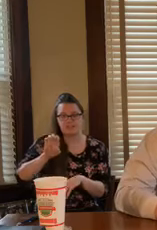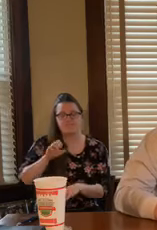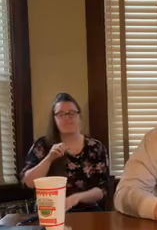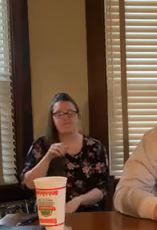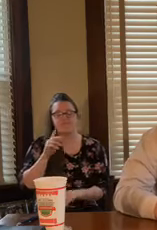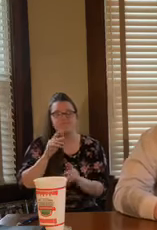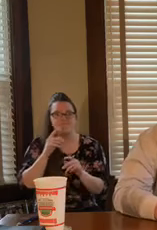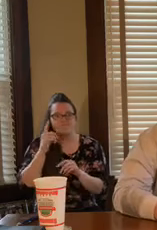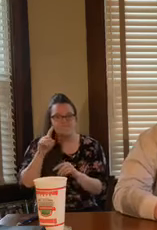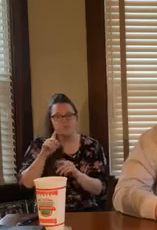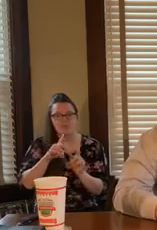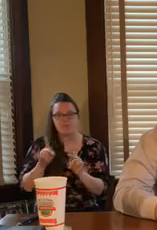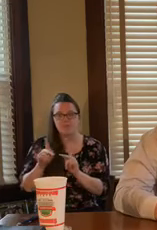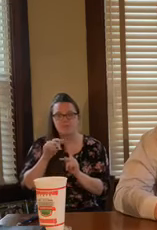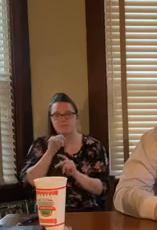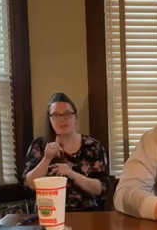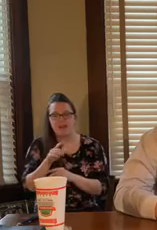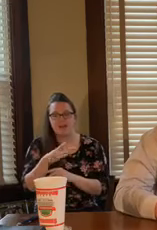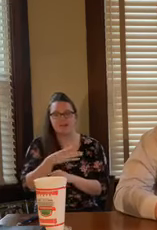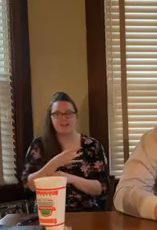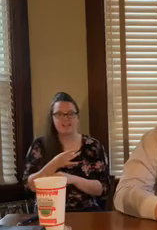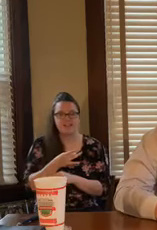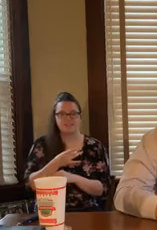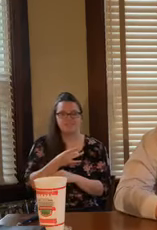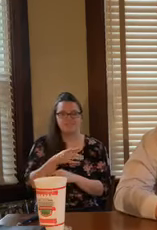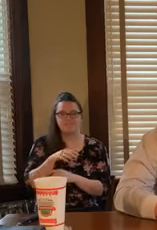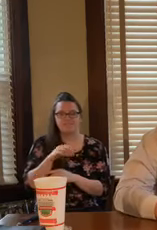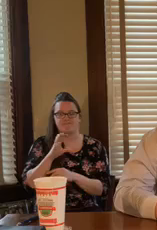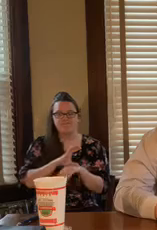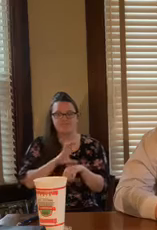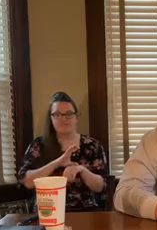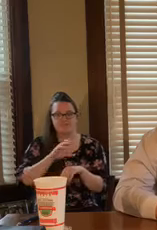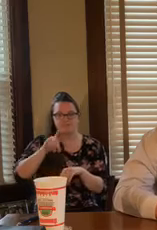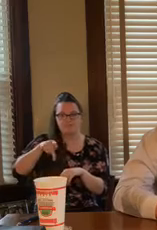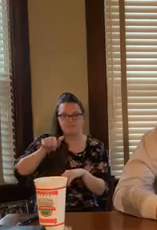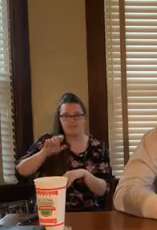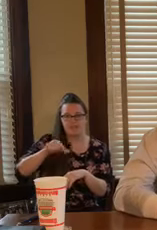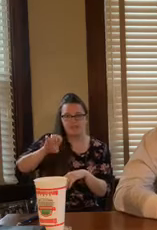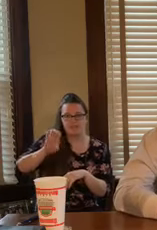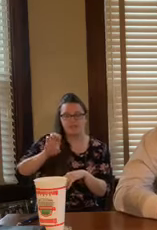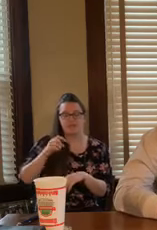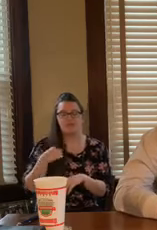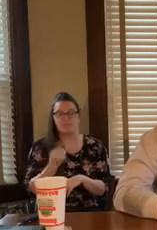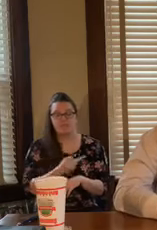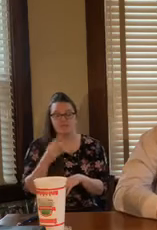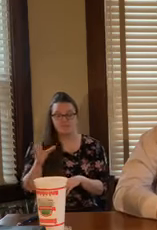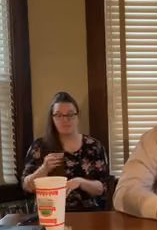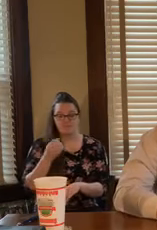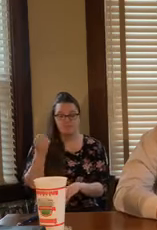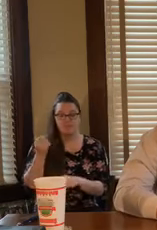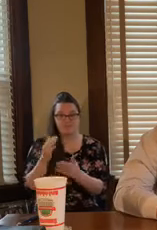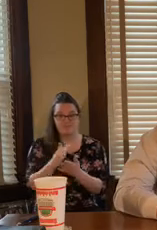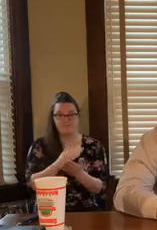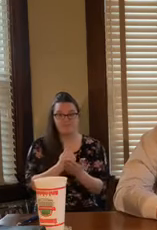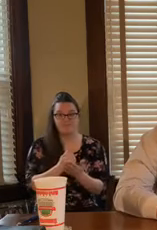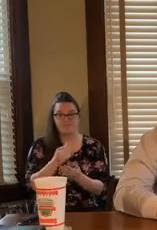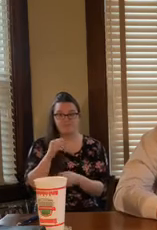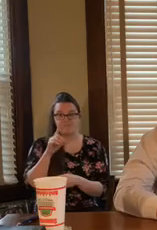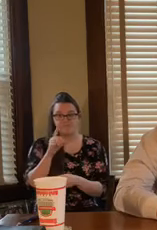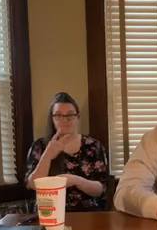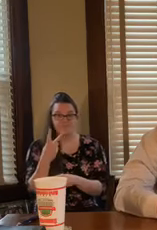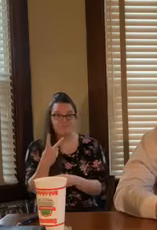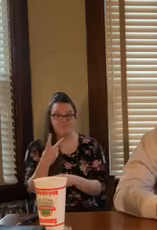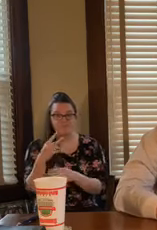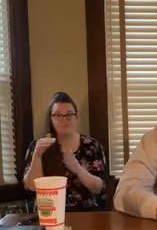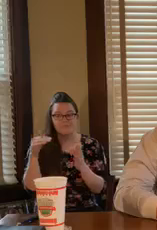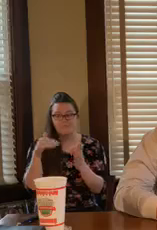page or ever commented on the page, and we reached well over 2,000 people. It was actually closer to 3,000. Got a